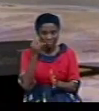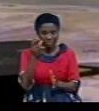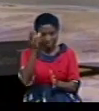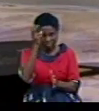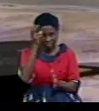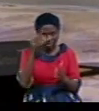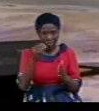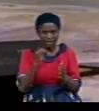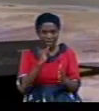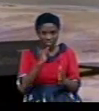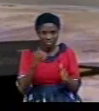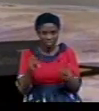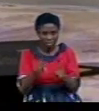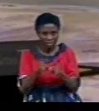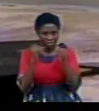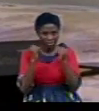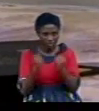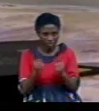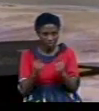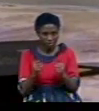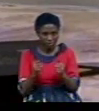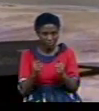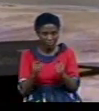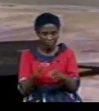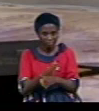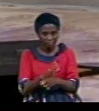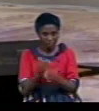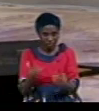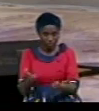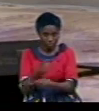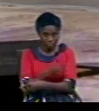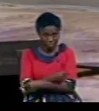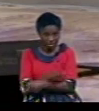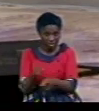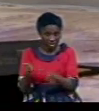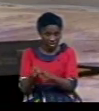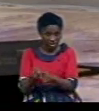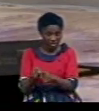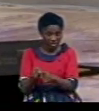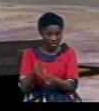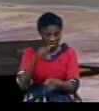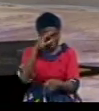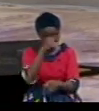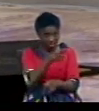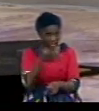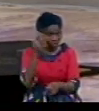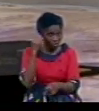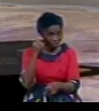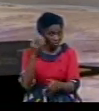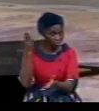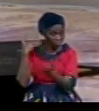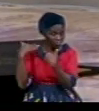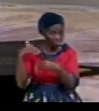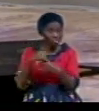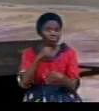powerful today as it was in the Old Testament